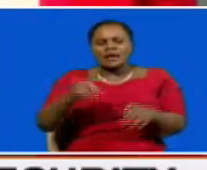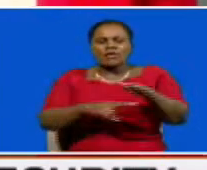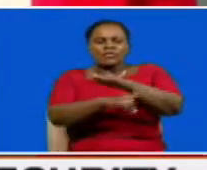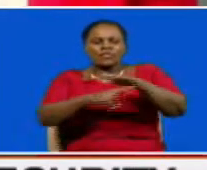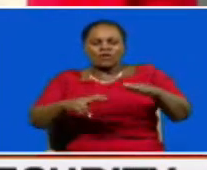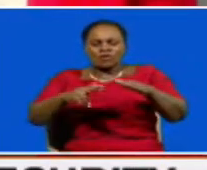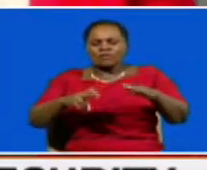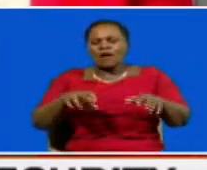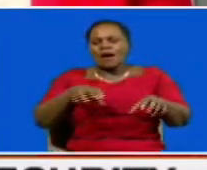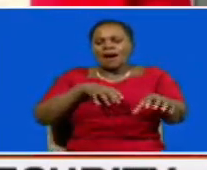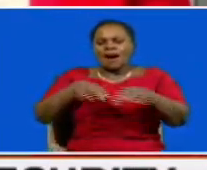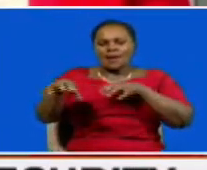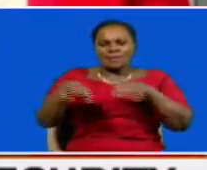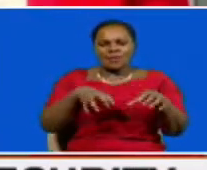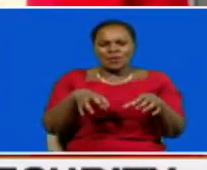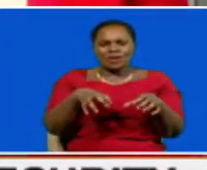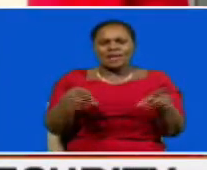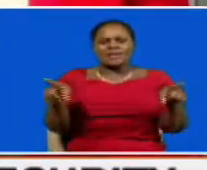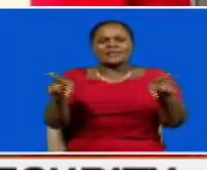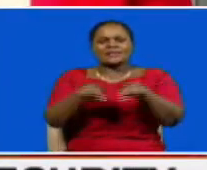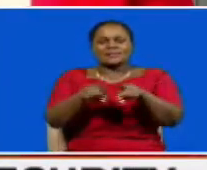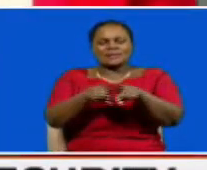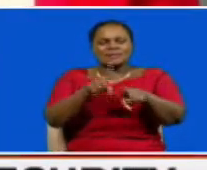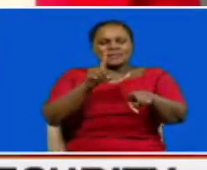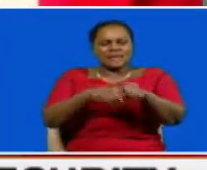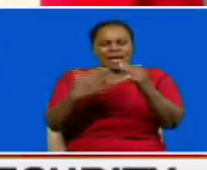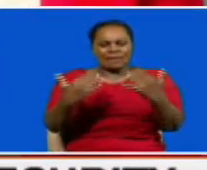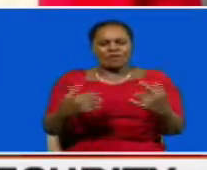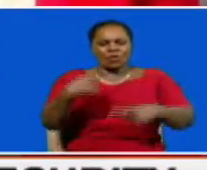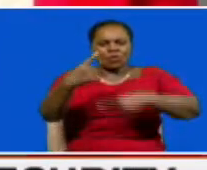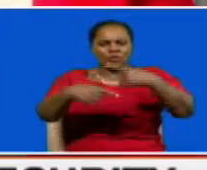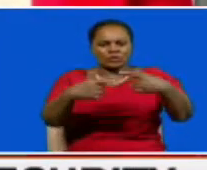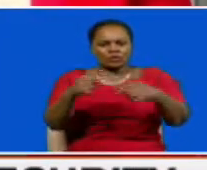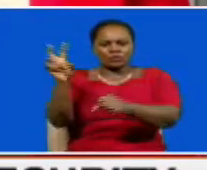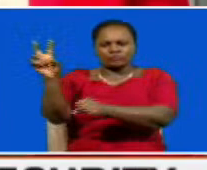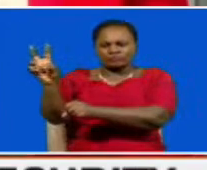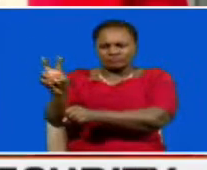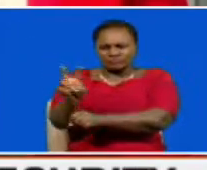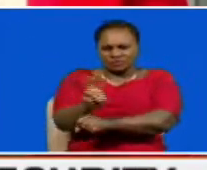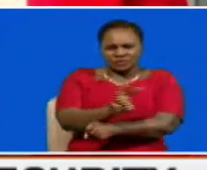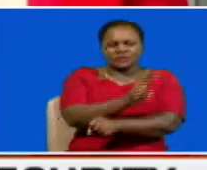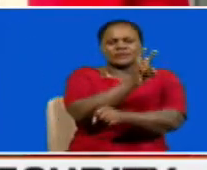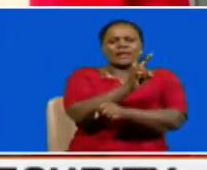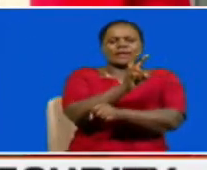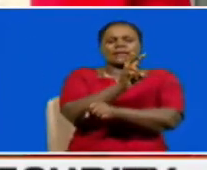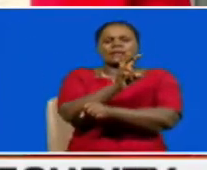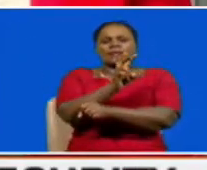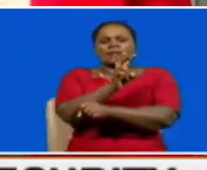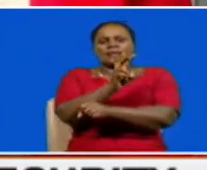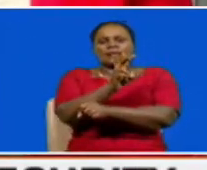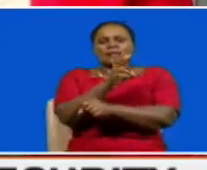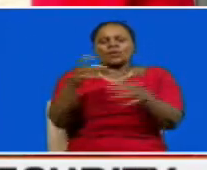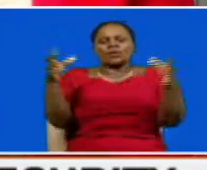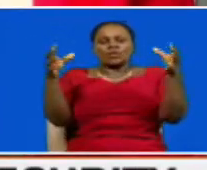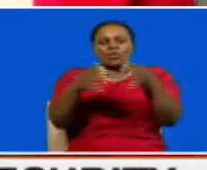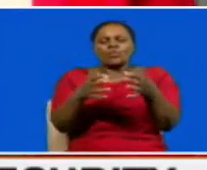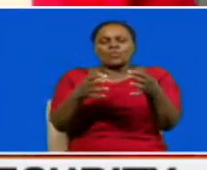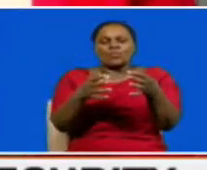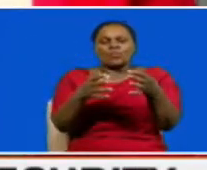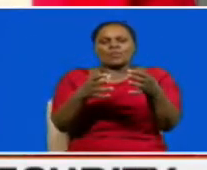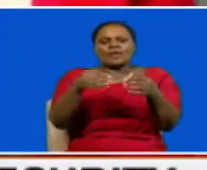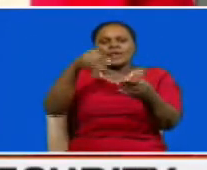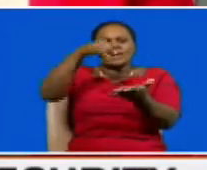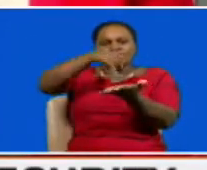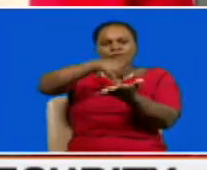livestock, even as we continue to monitor the meat supply chain across